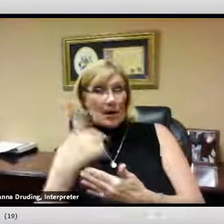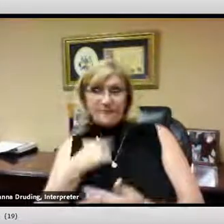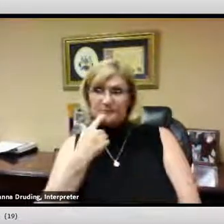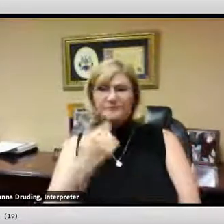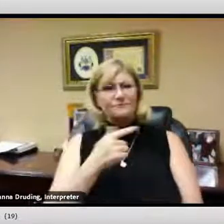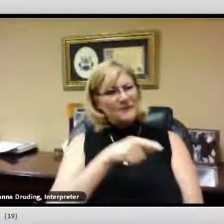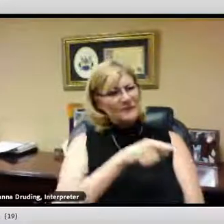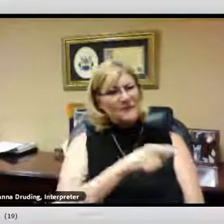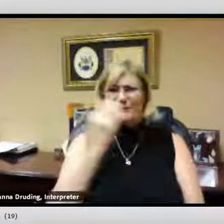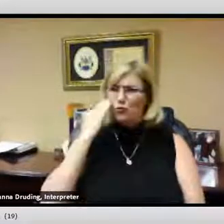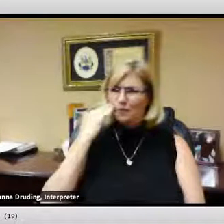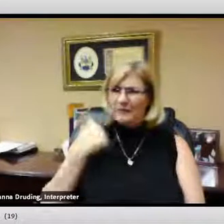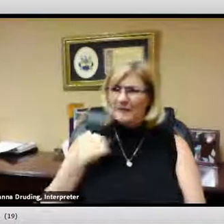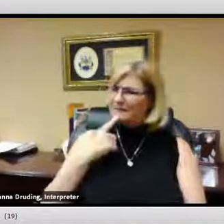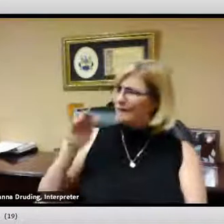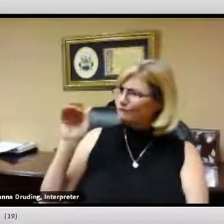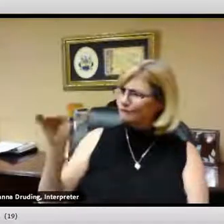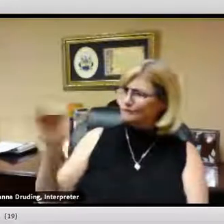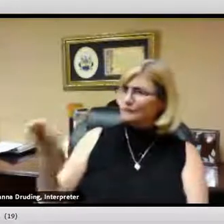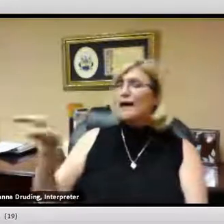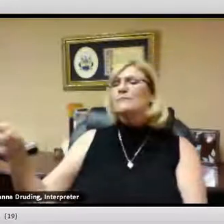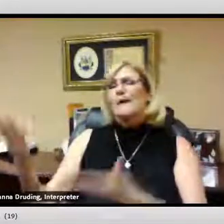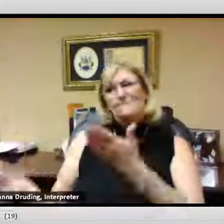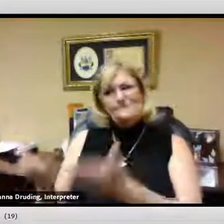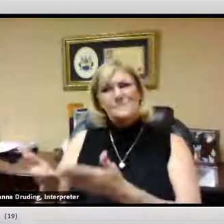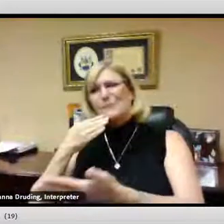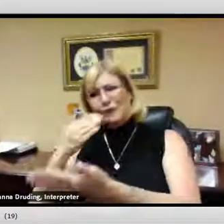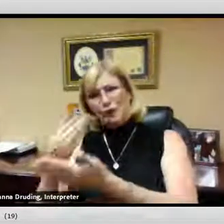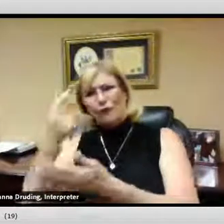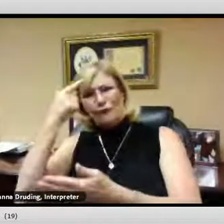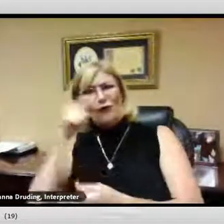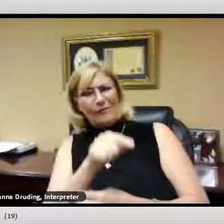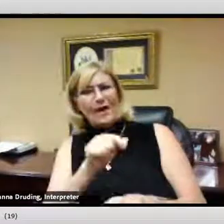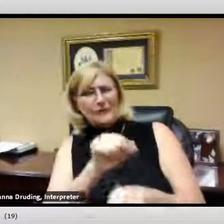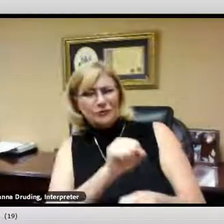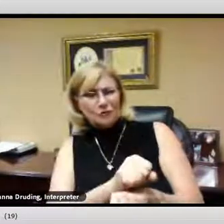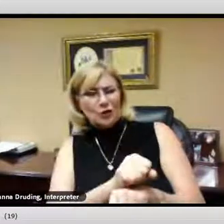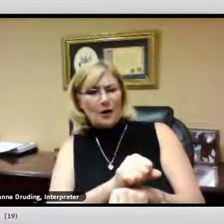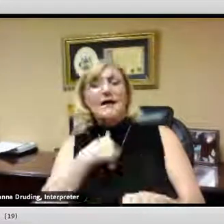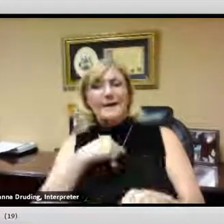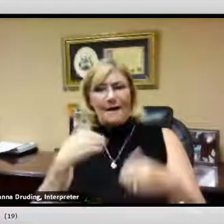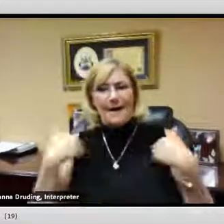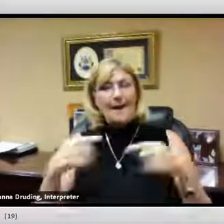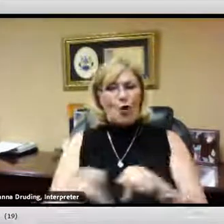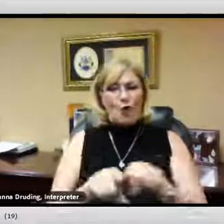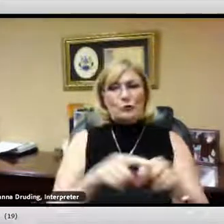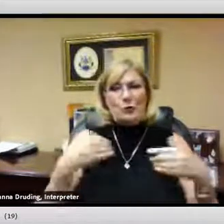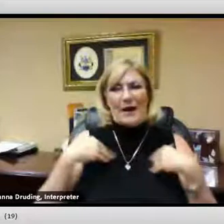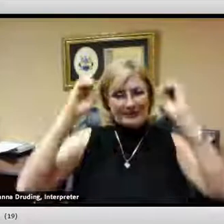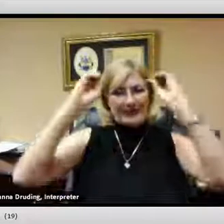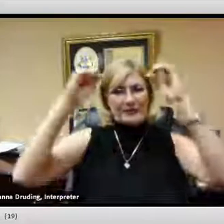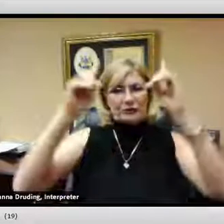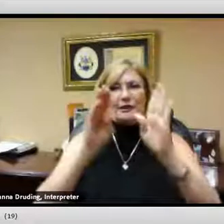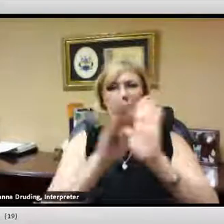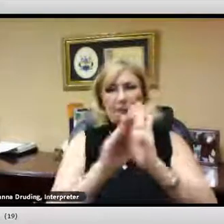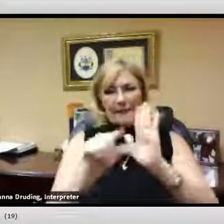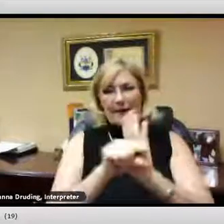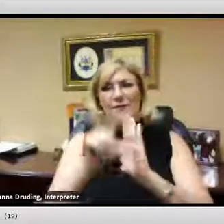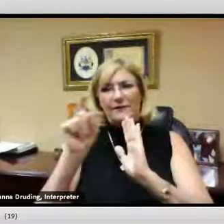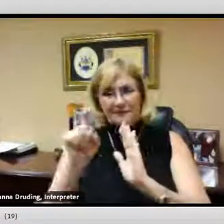said, this person might be good for this job, and I had the educational background that was needed.